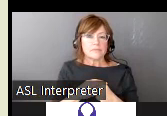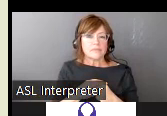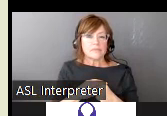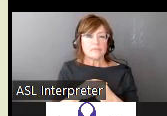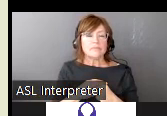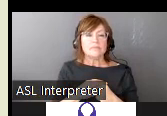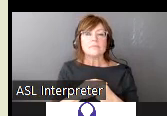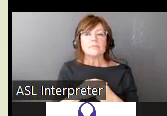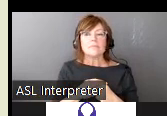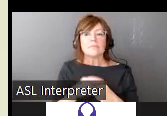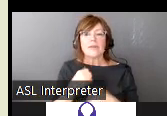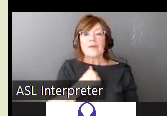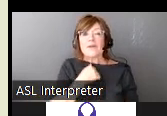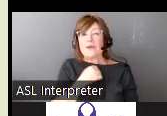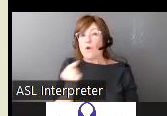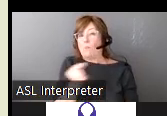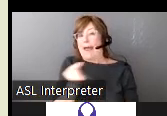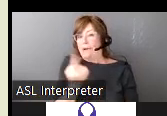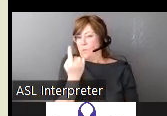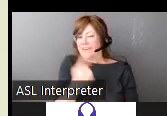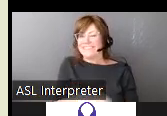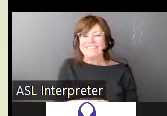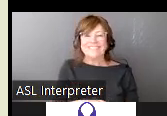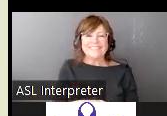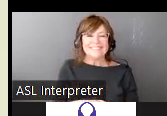Sorry, Guida, one more slide before.